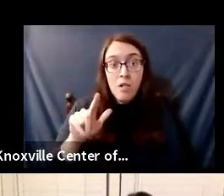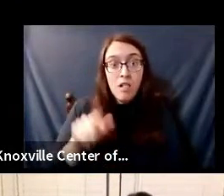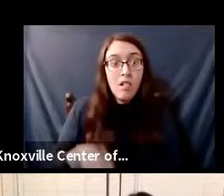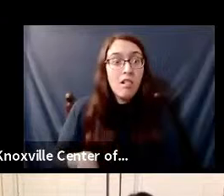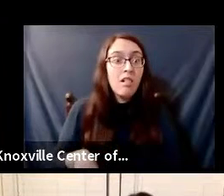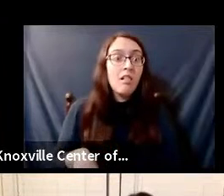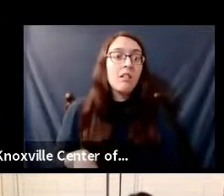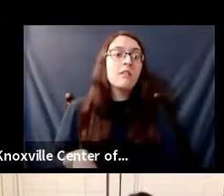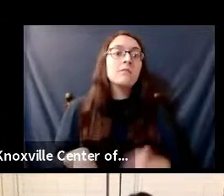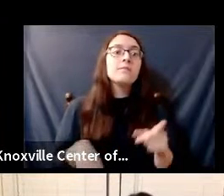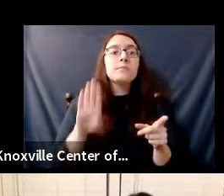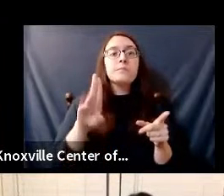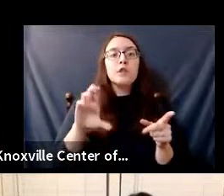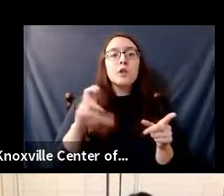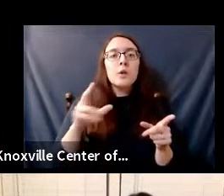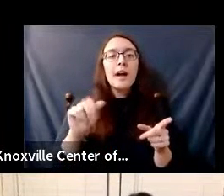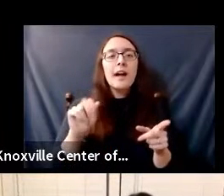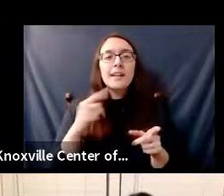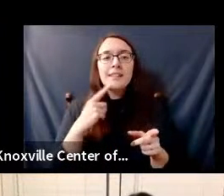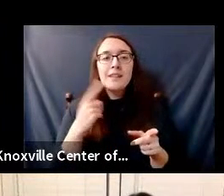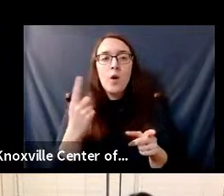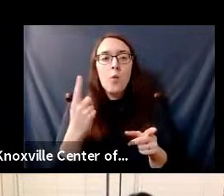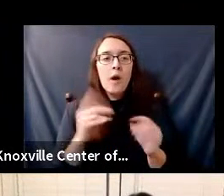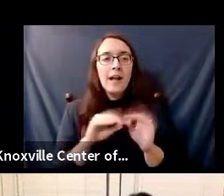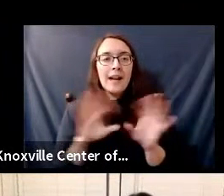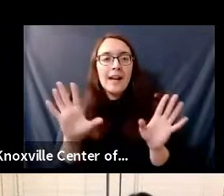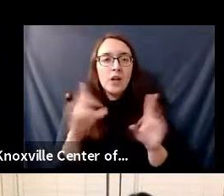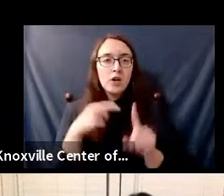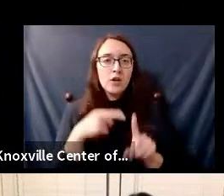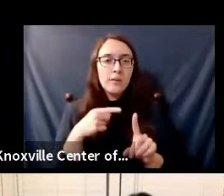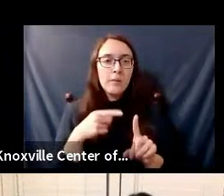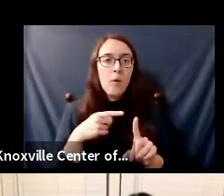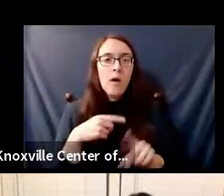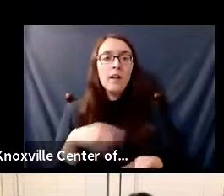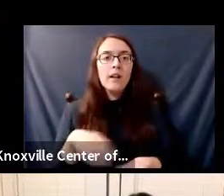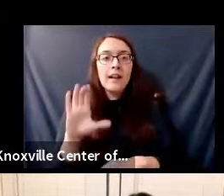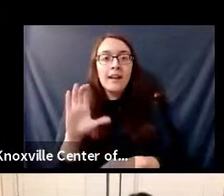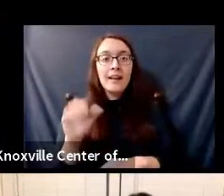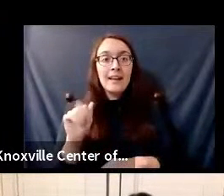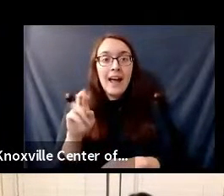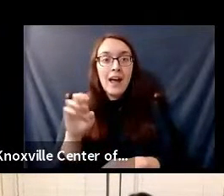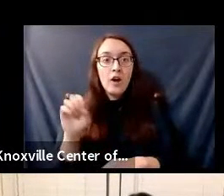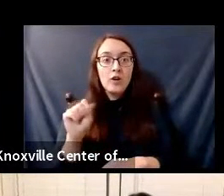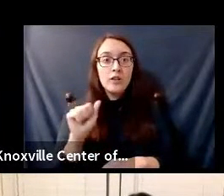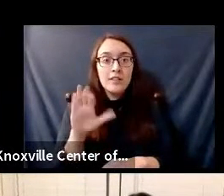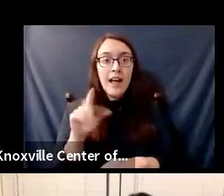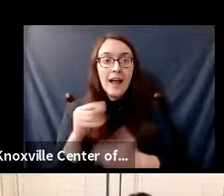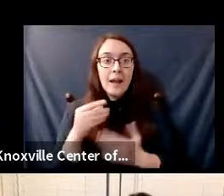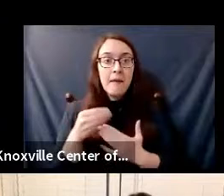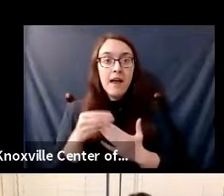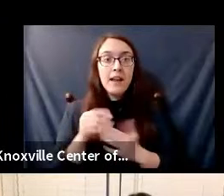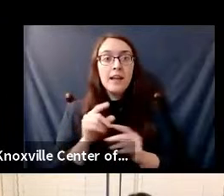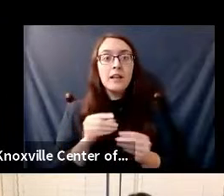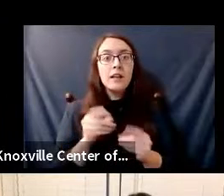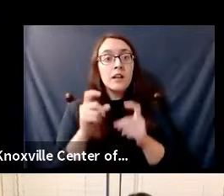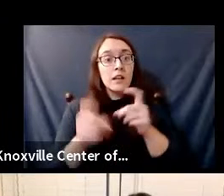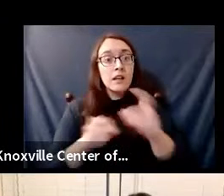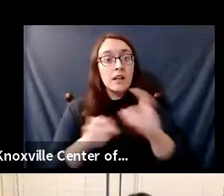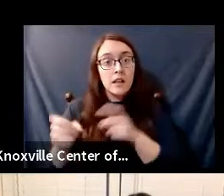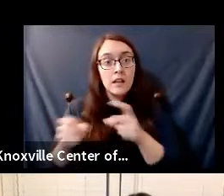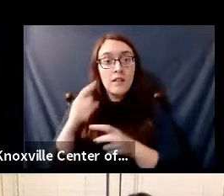quick point of clarification, the CARES Act money went to municipalities with a population